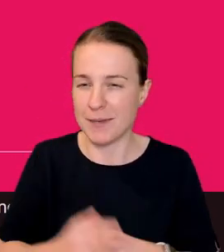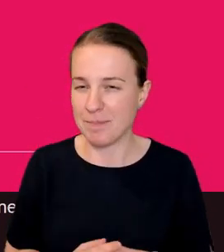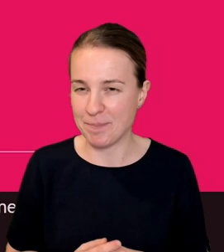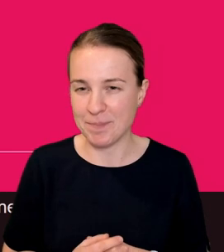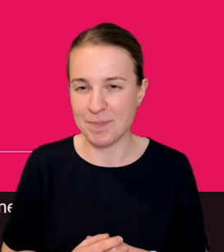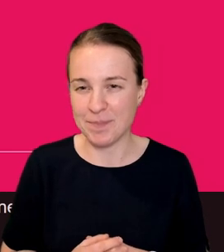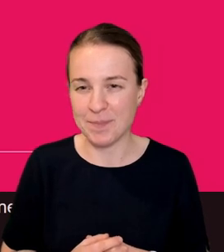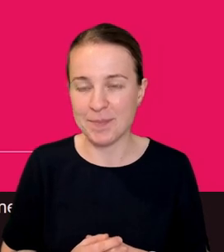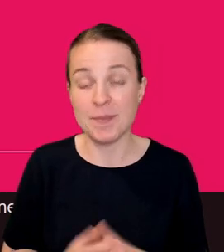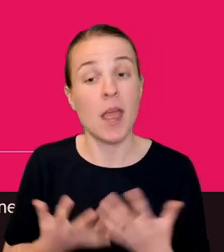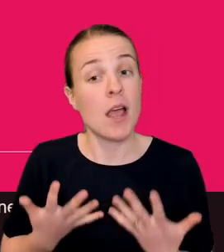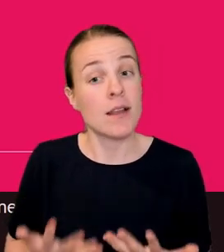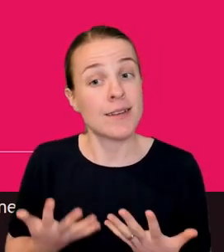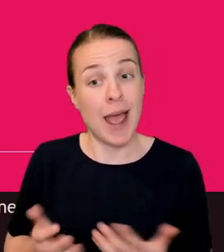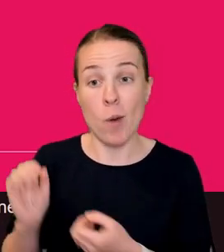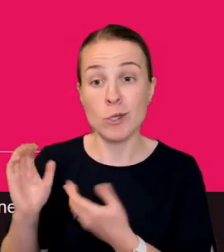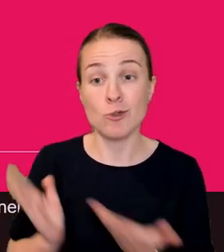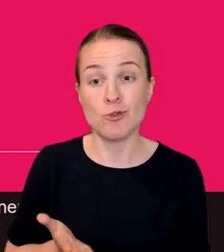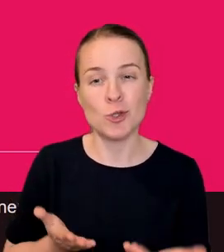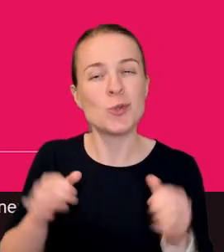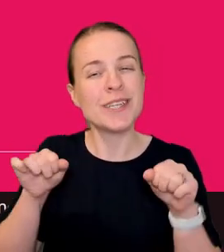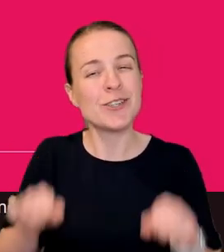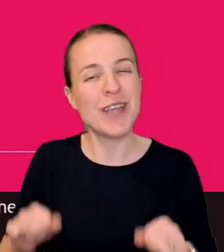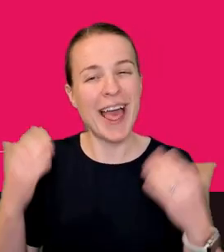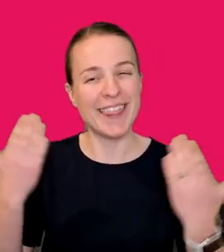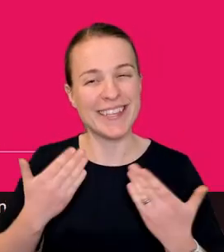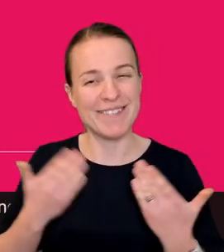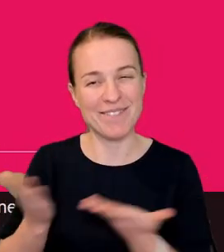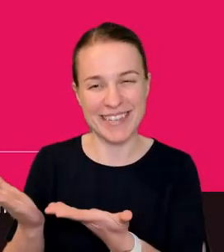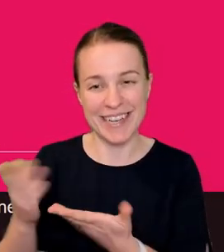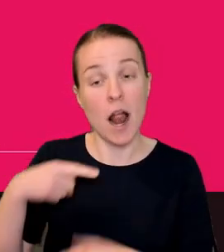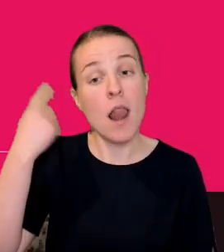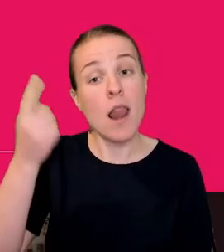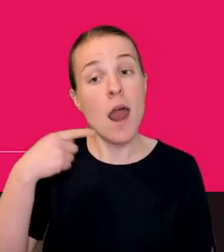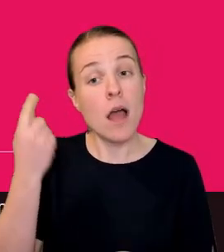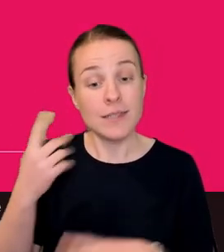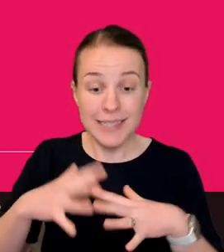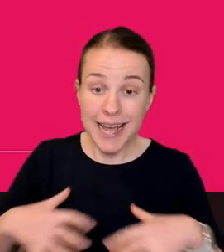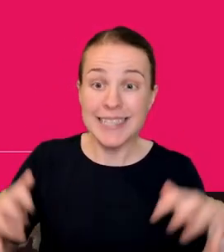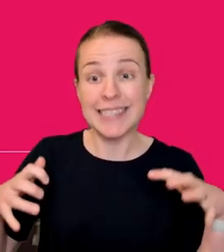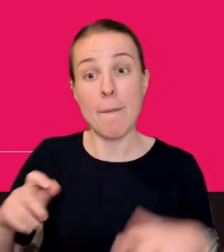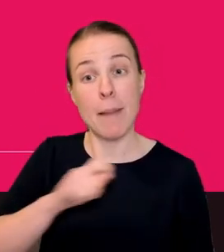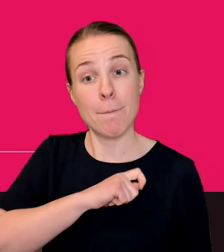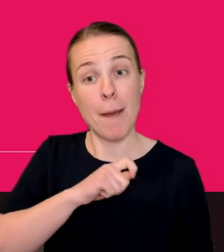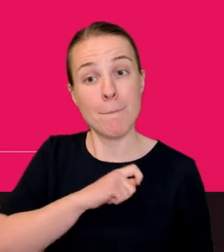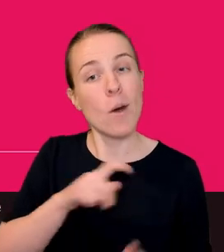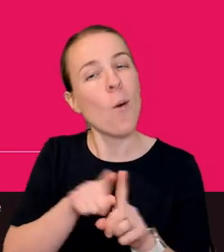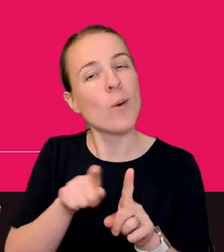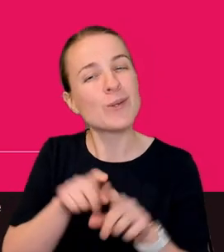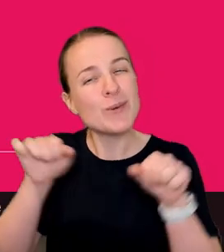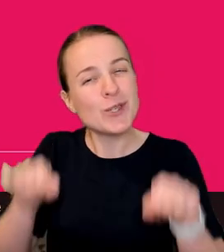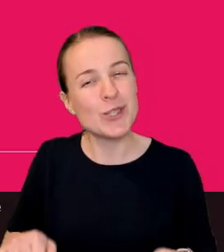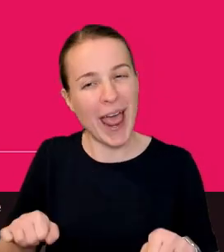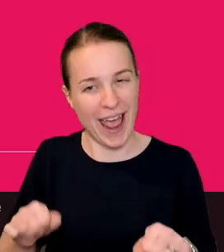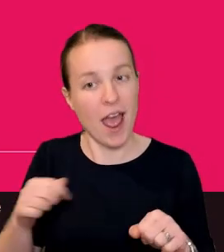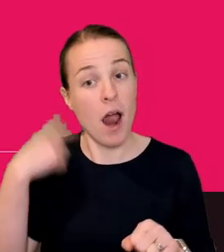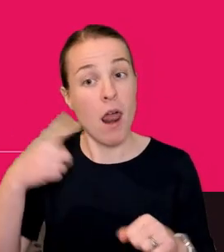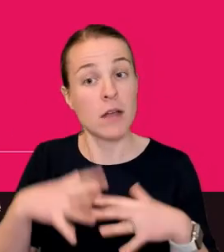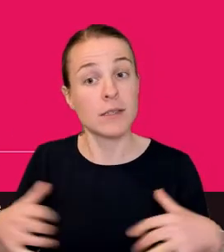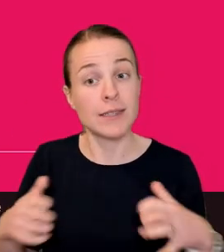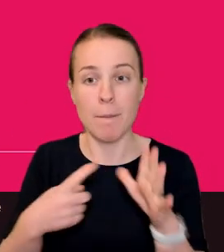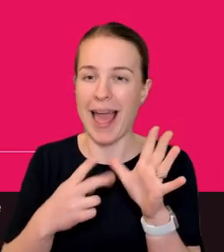now I'd like to introduce your chair this evening, London-wide Assembly member and chair of the London Assembly, Andrew